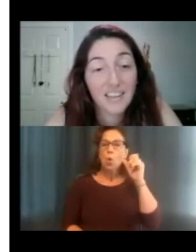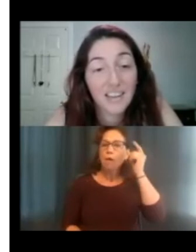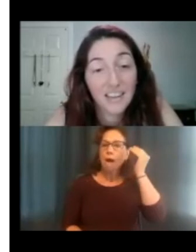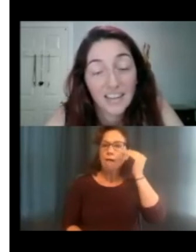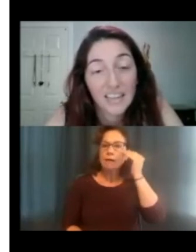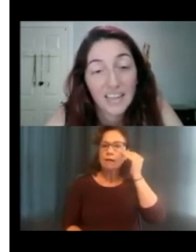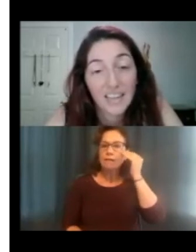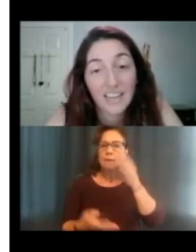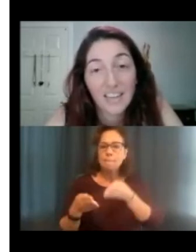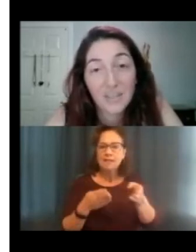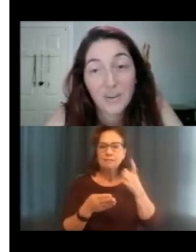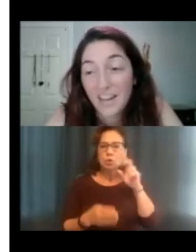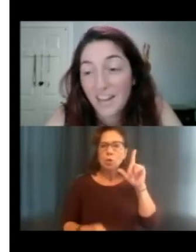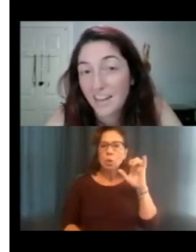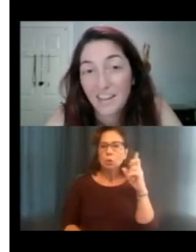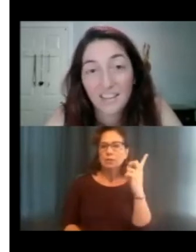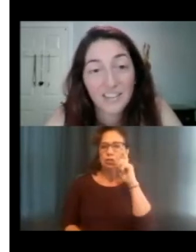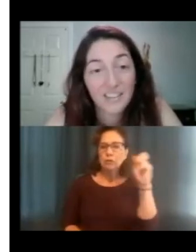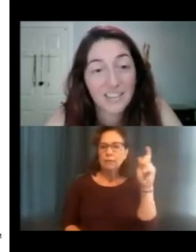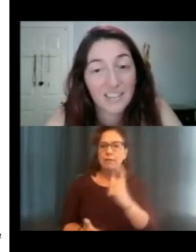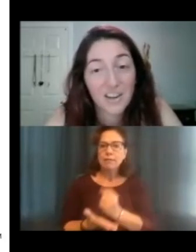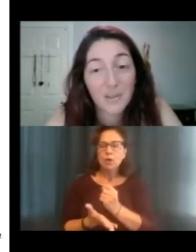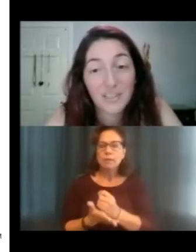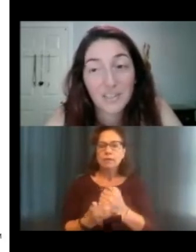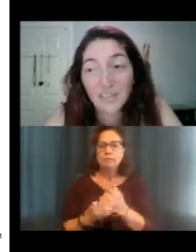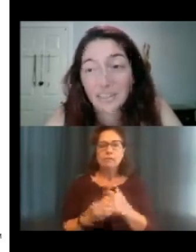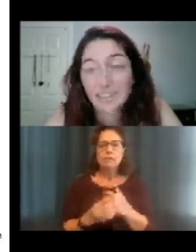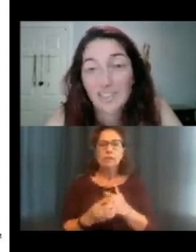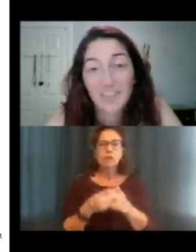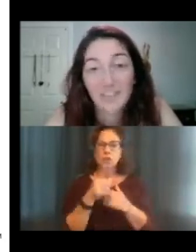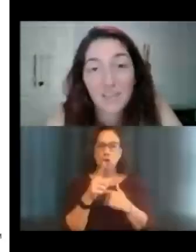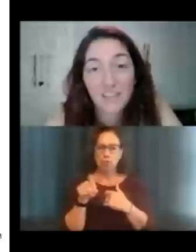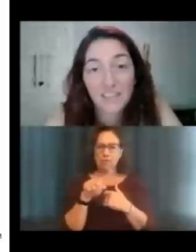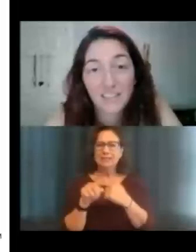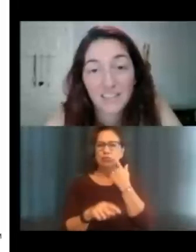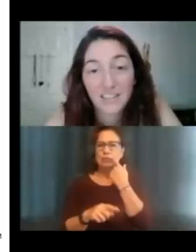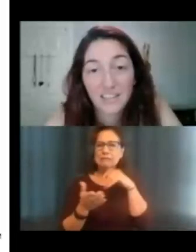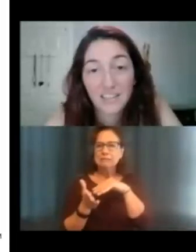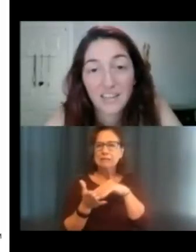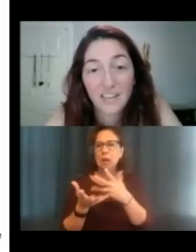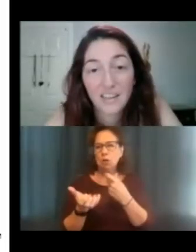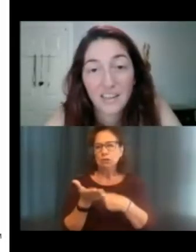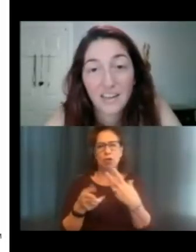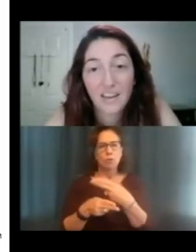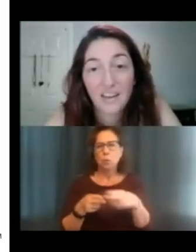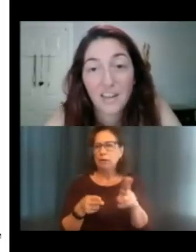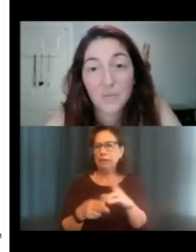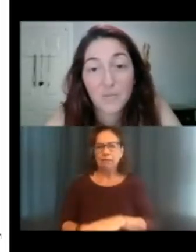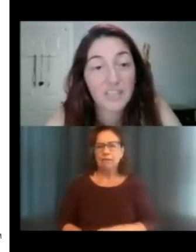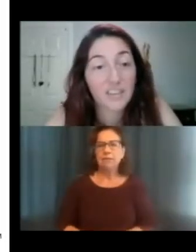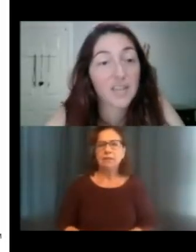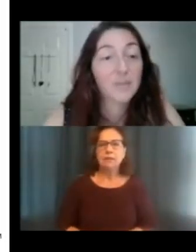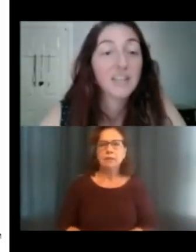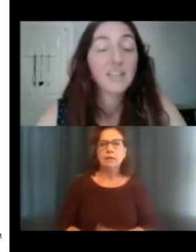therapy. And I just want to talk about this other recent study really quickly. I